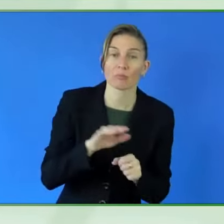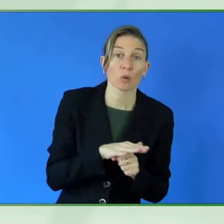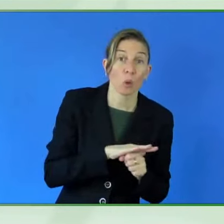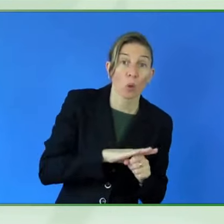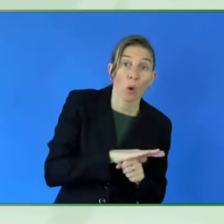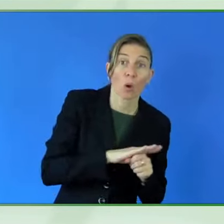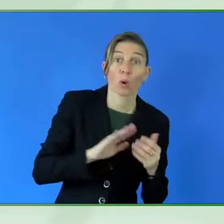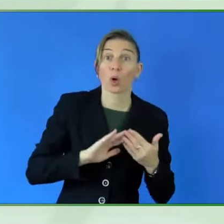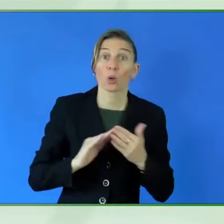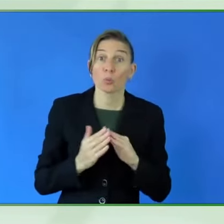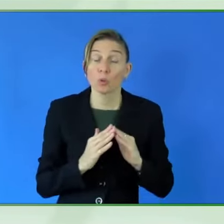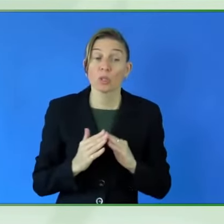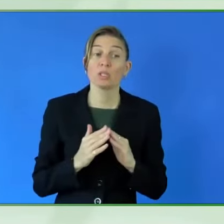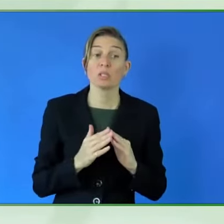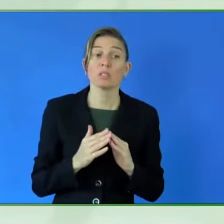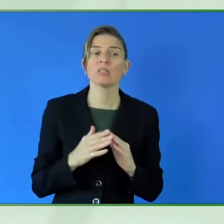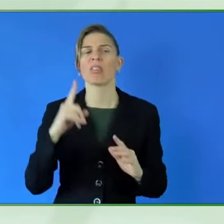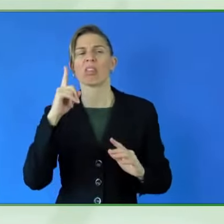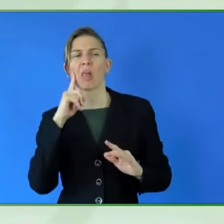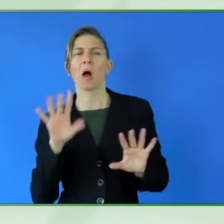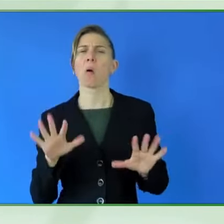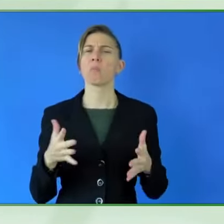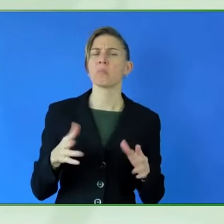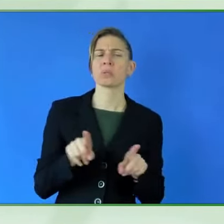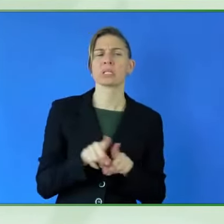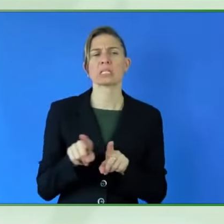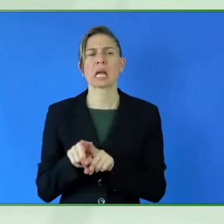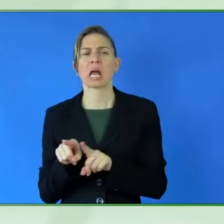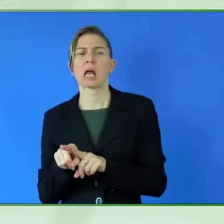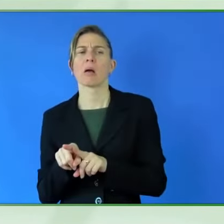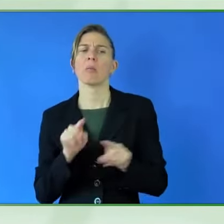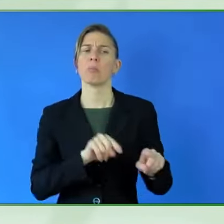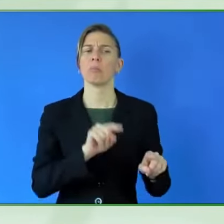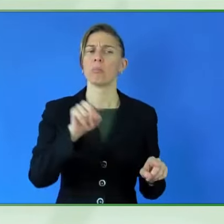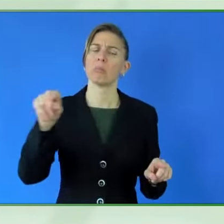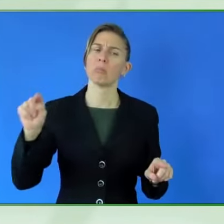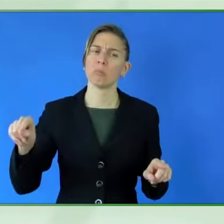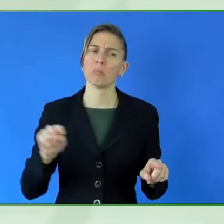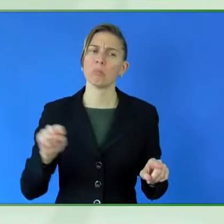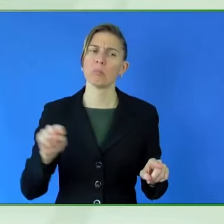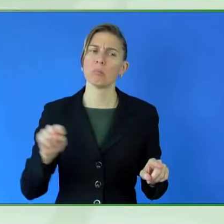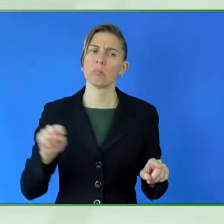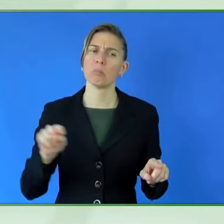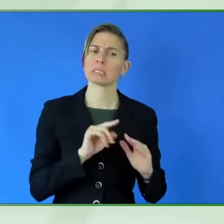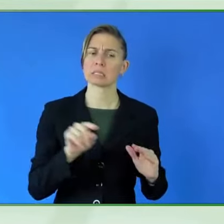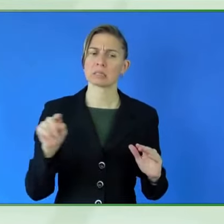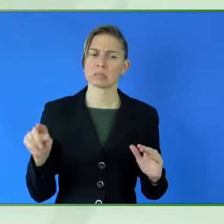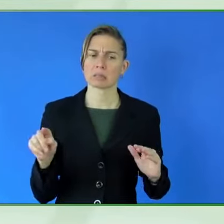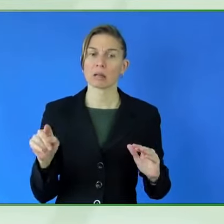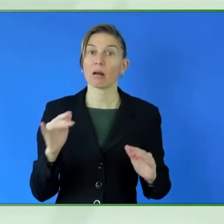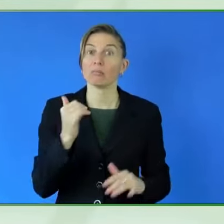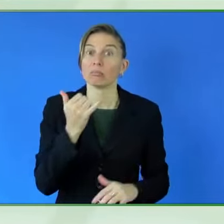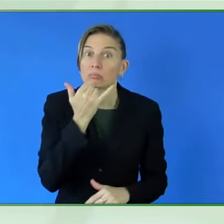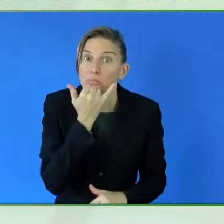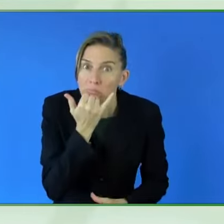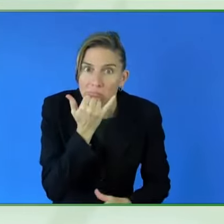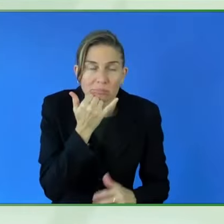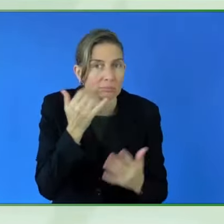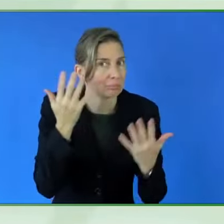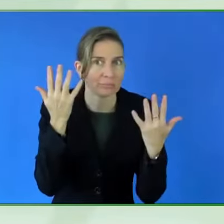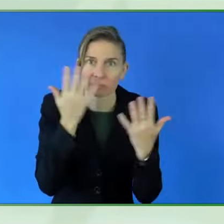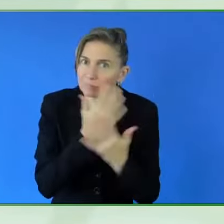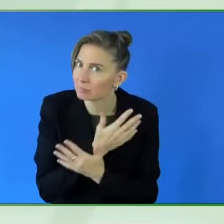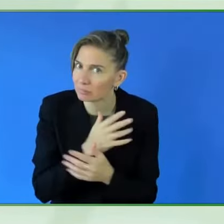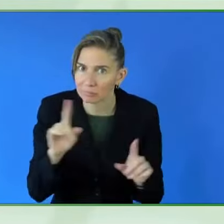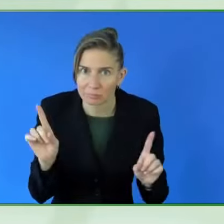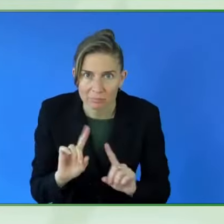same, that the list of stakeholders will be more or less the same in each of the cities, we turned wrong. Each city is